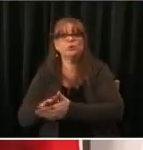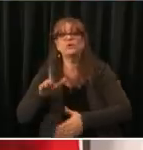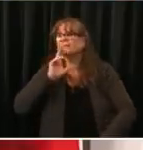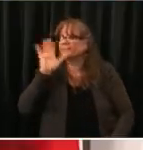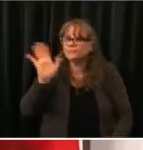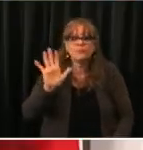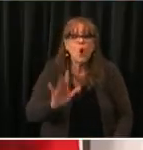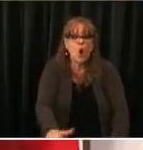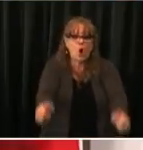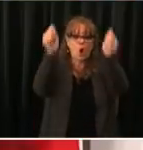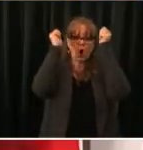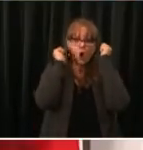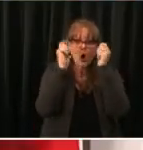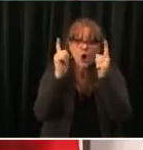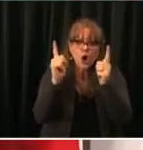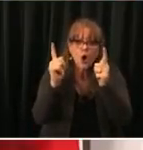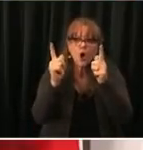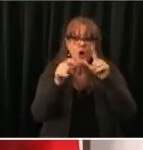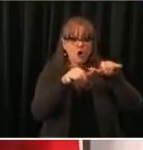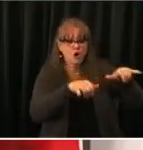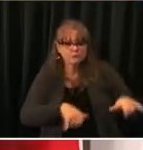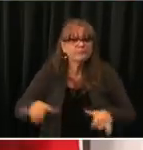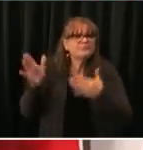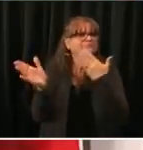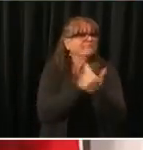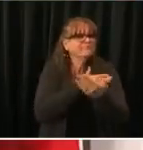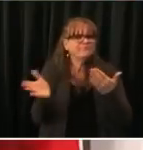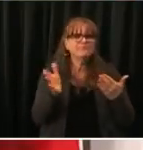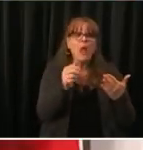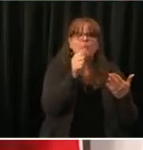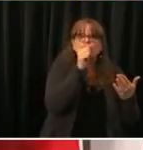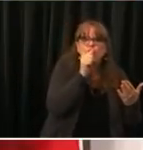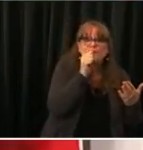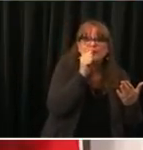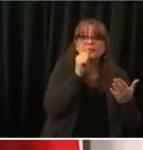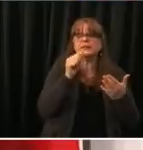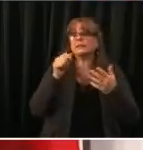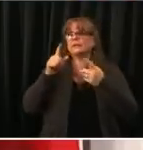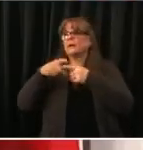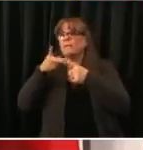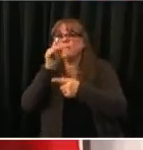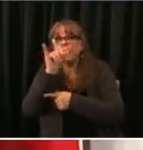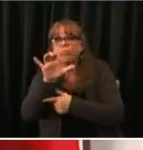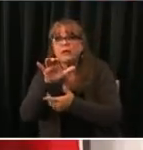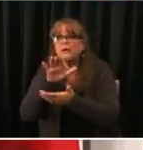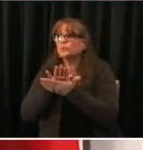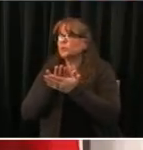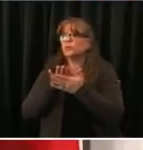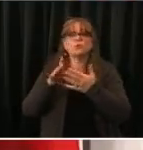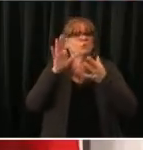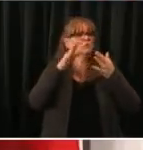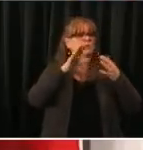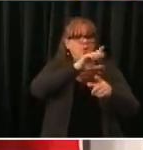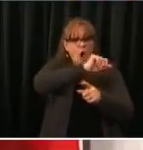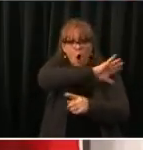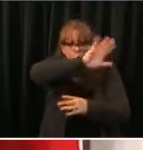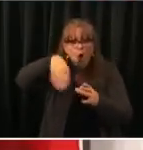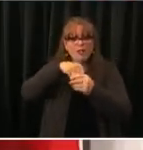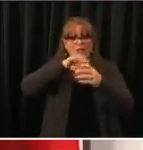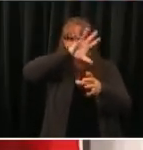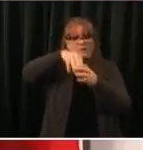licensed childcare, K-12, preschool, all are part of this immediate phase. The